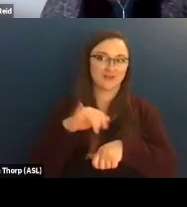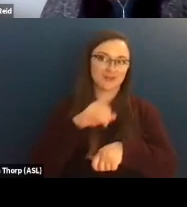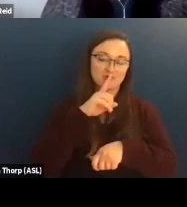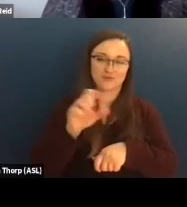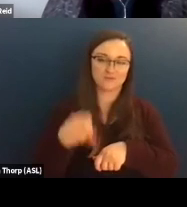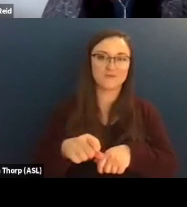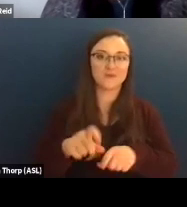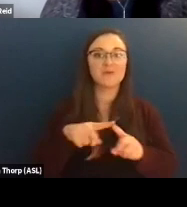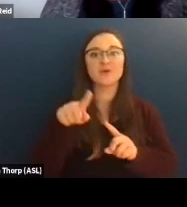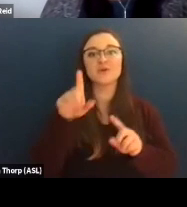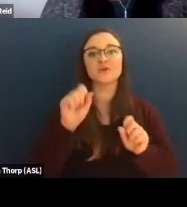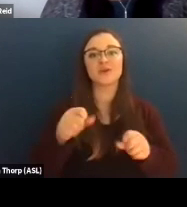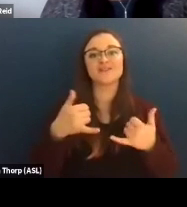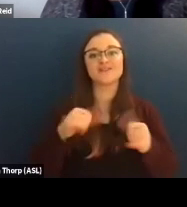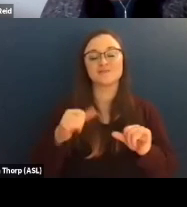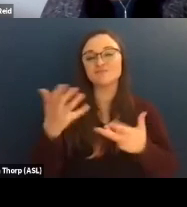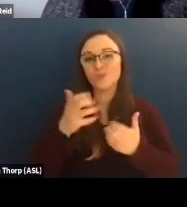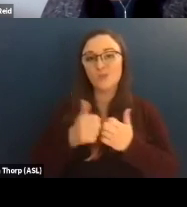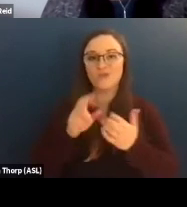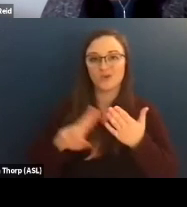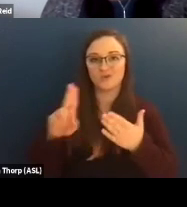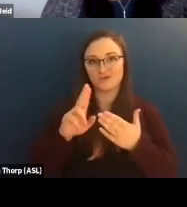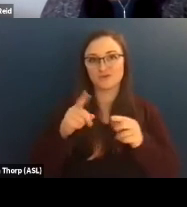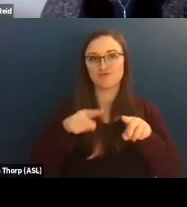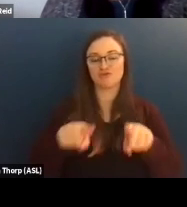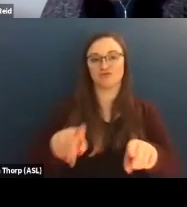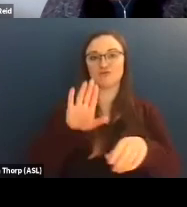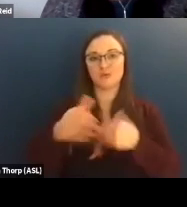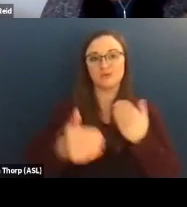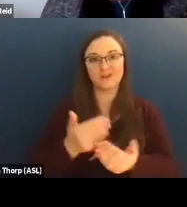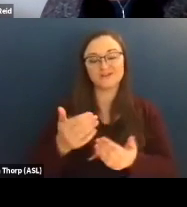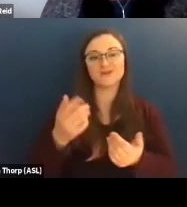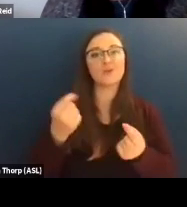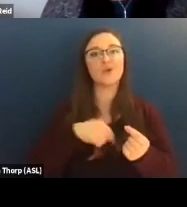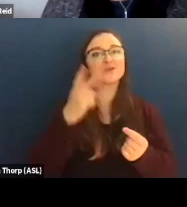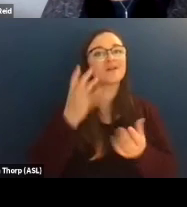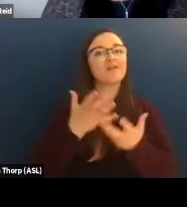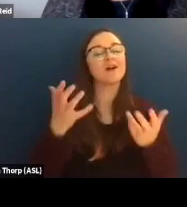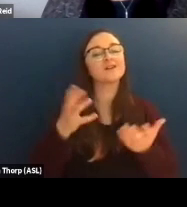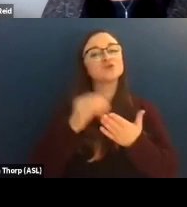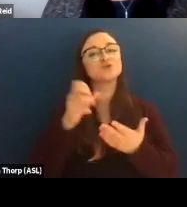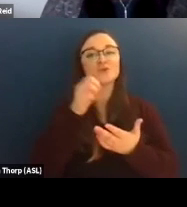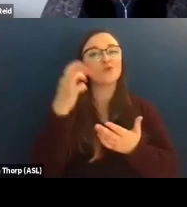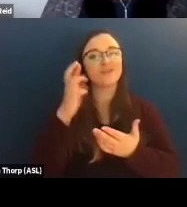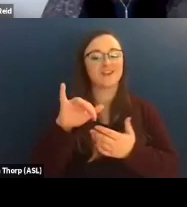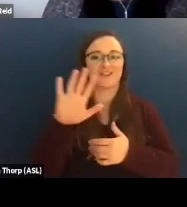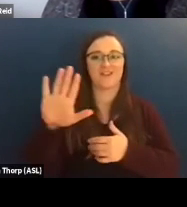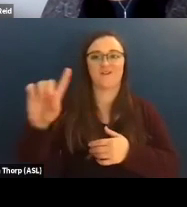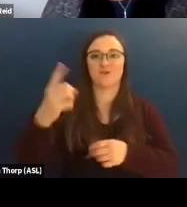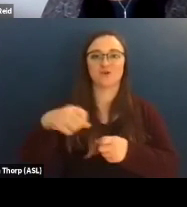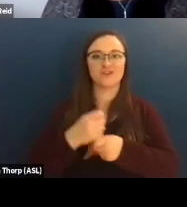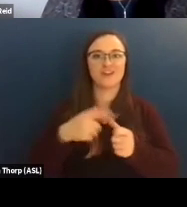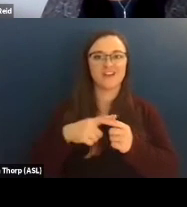you can still very much engage with the university. And what we tend to see a lot is students don't realize that the first year, and then they